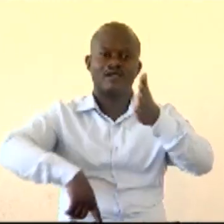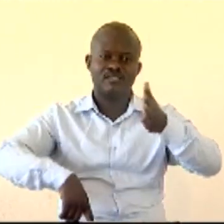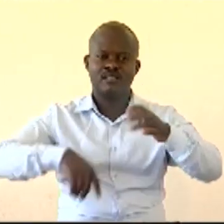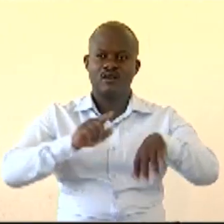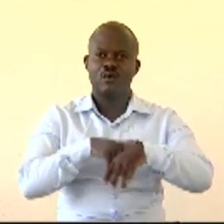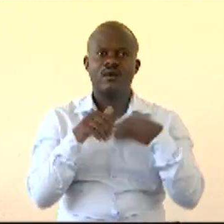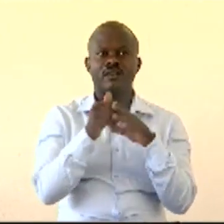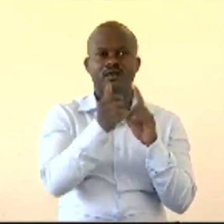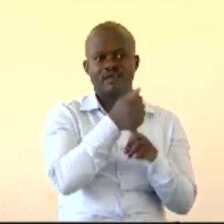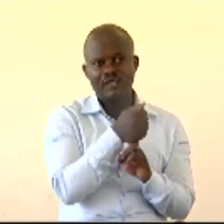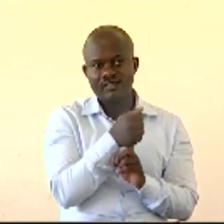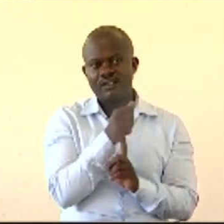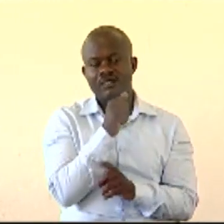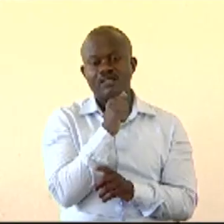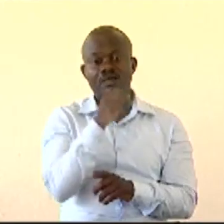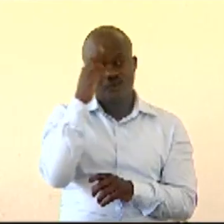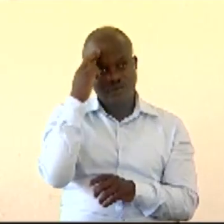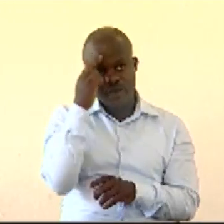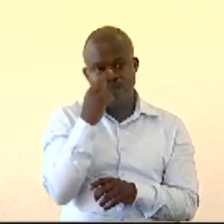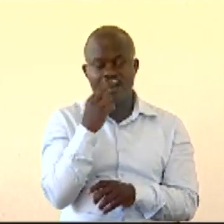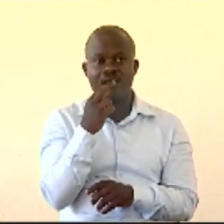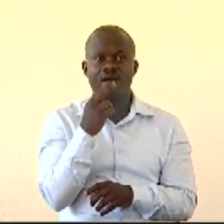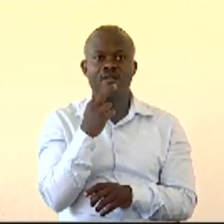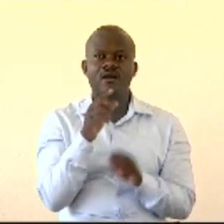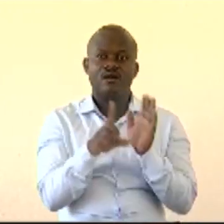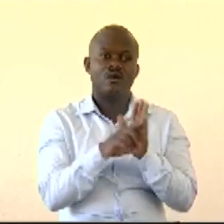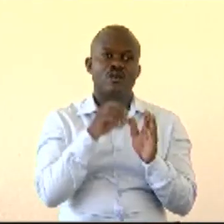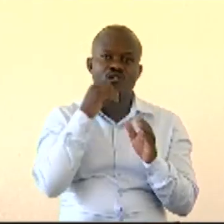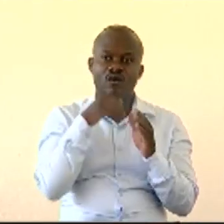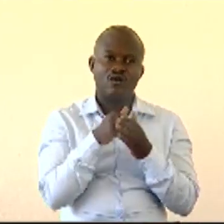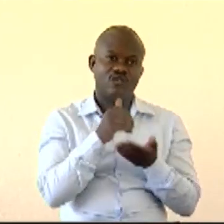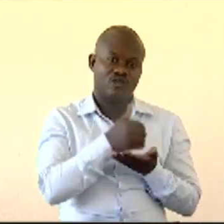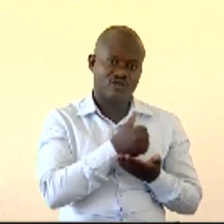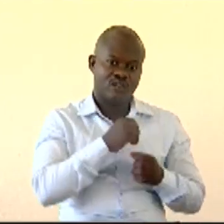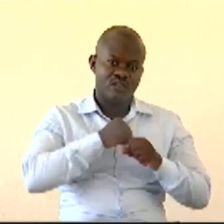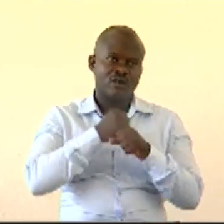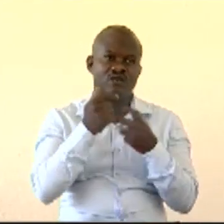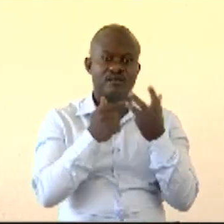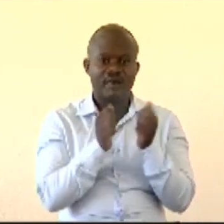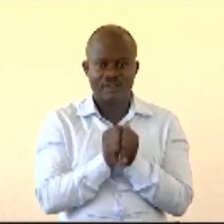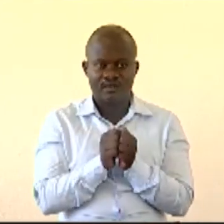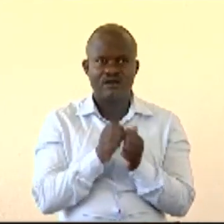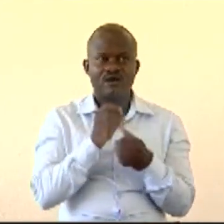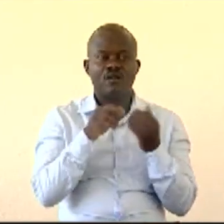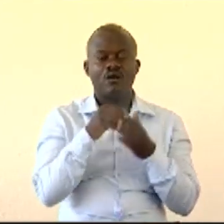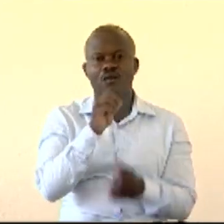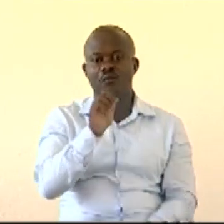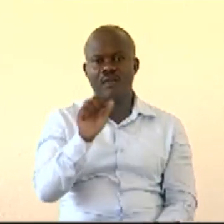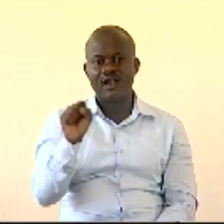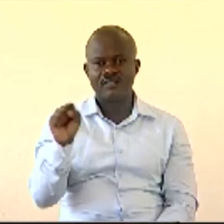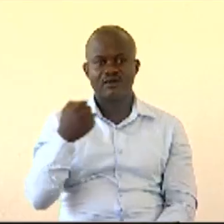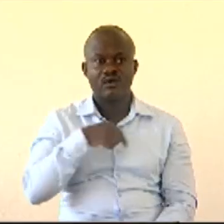take, do you remember the law of conservation of matter or of mass? You